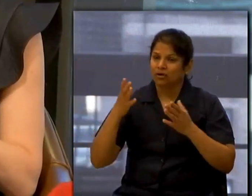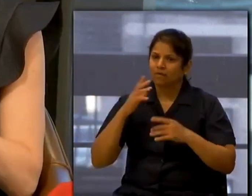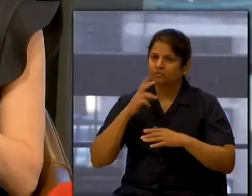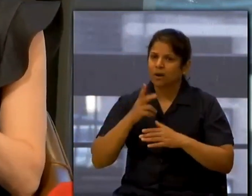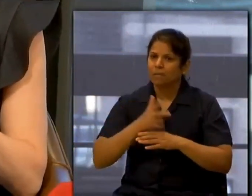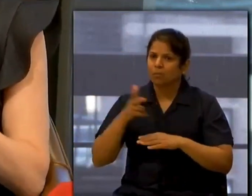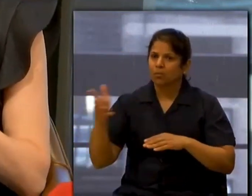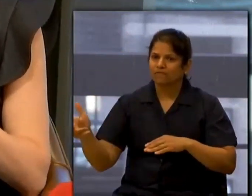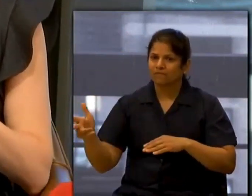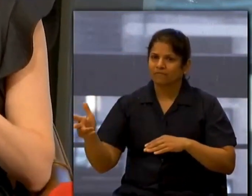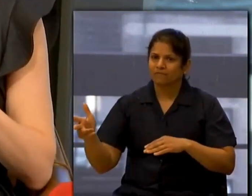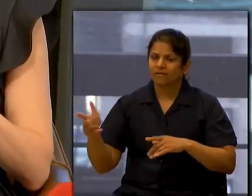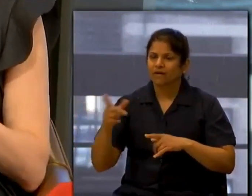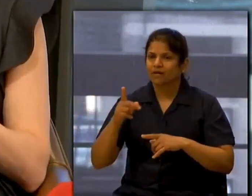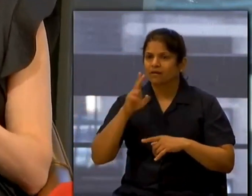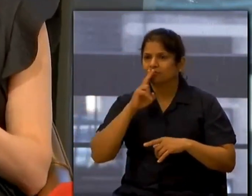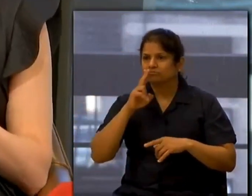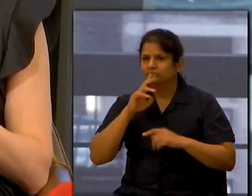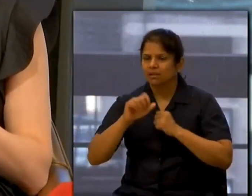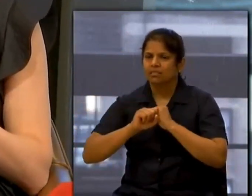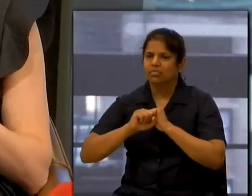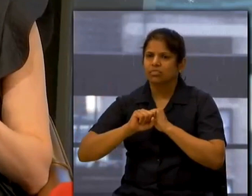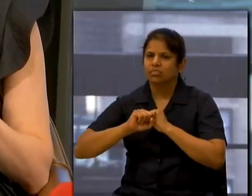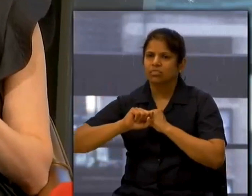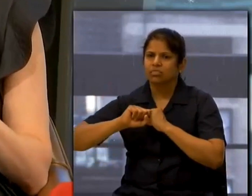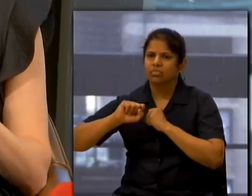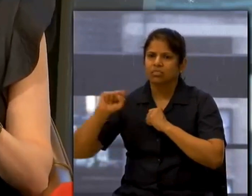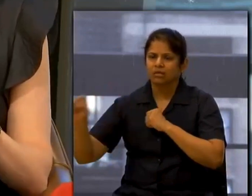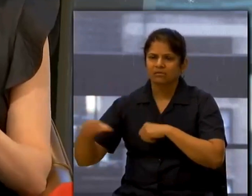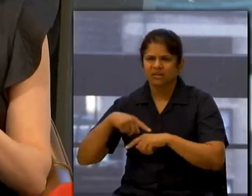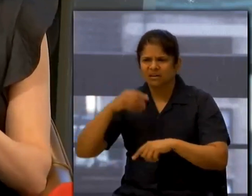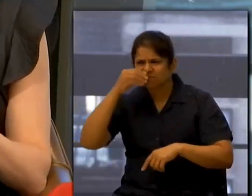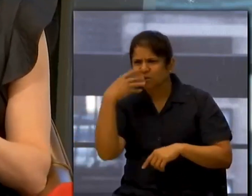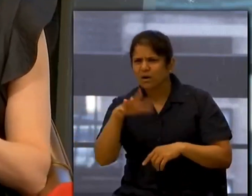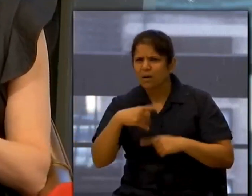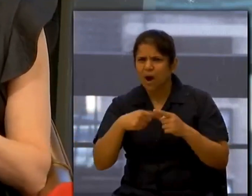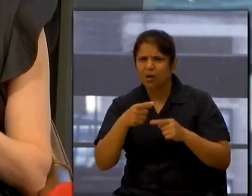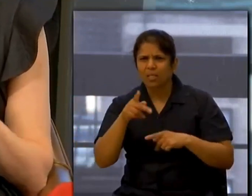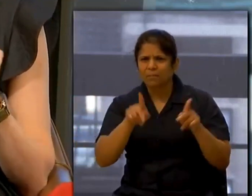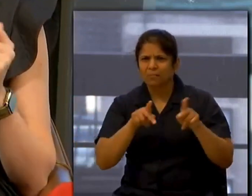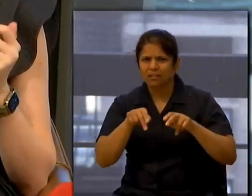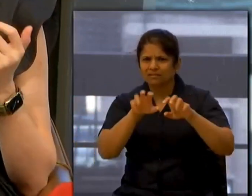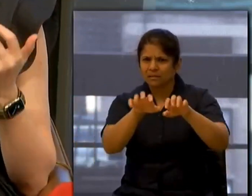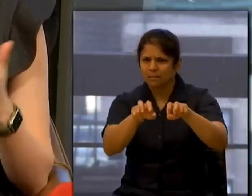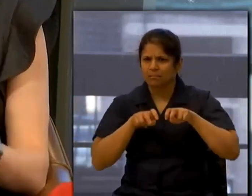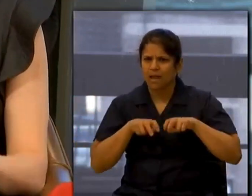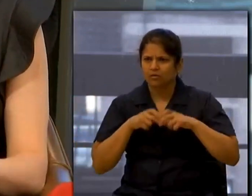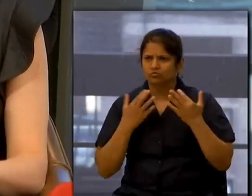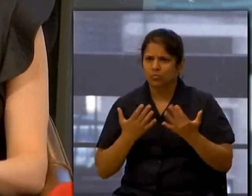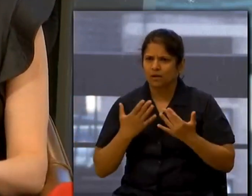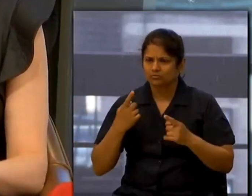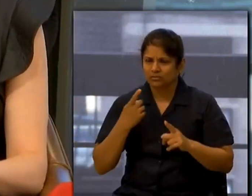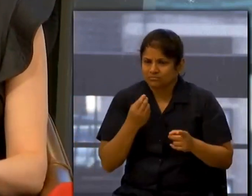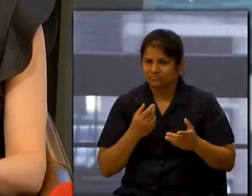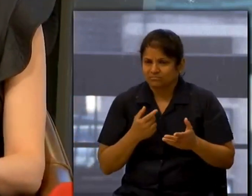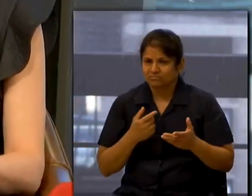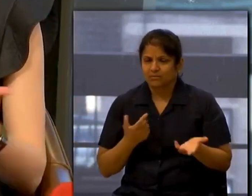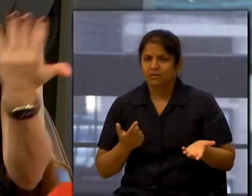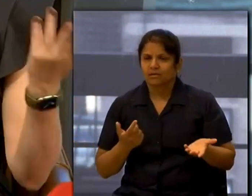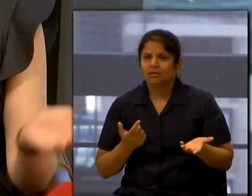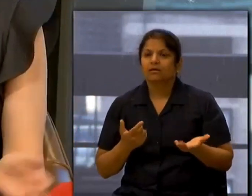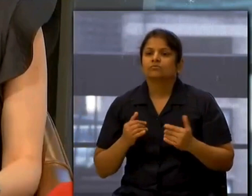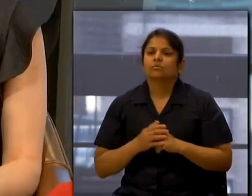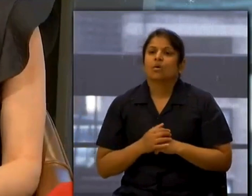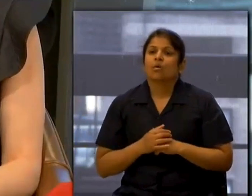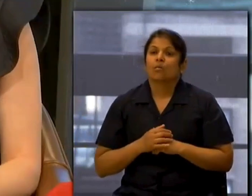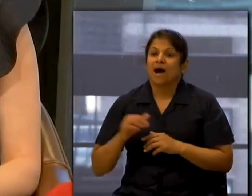that was how little regard there was for the passengers on this bus. And for April, this was just sort of like